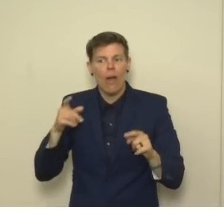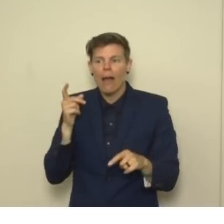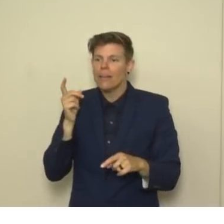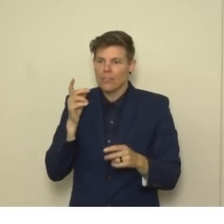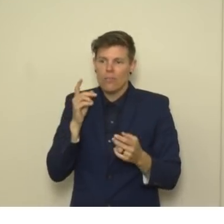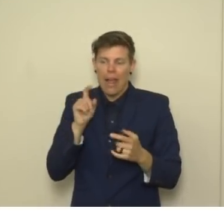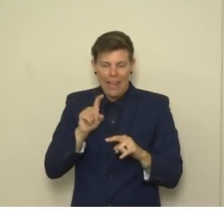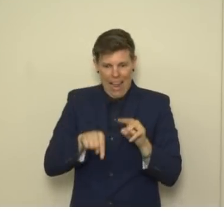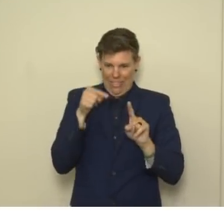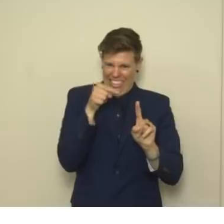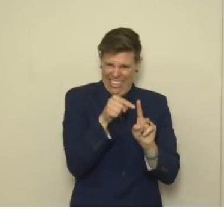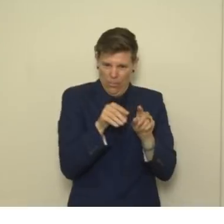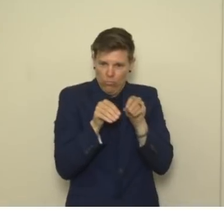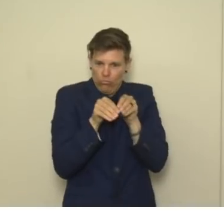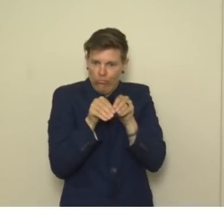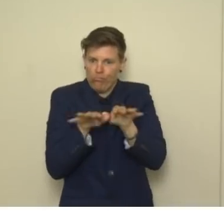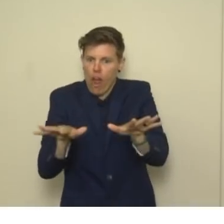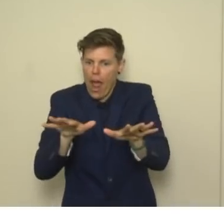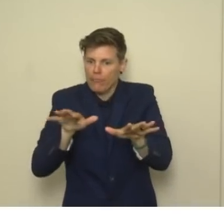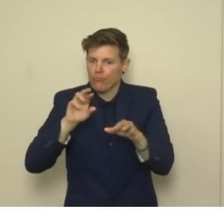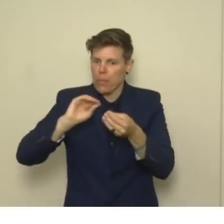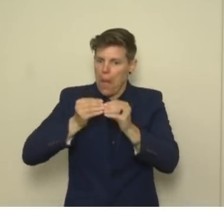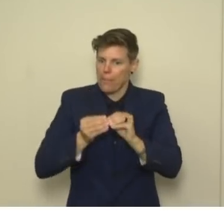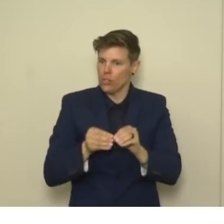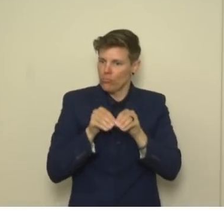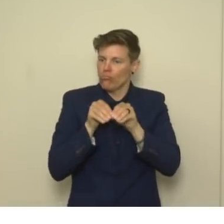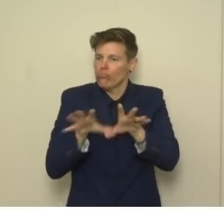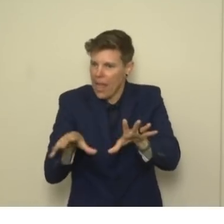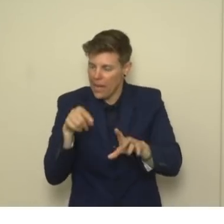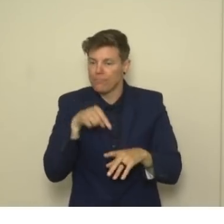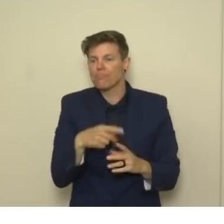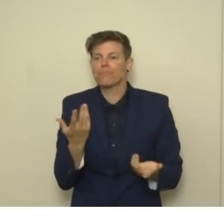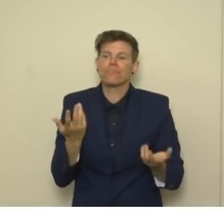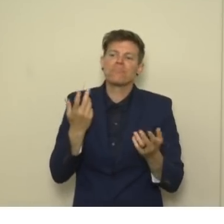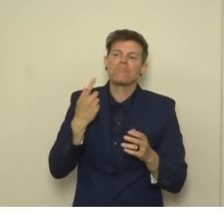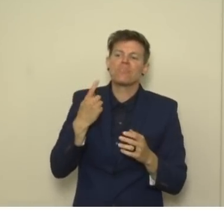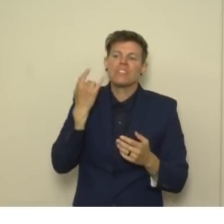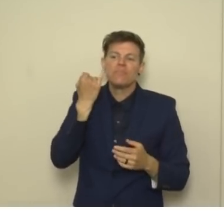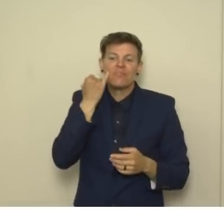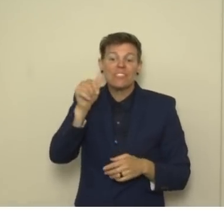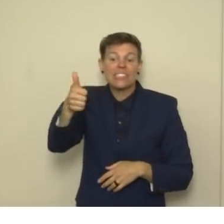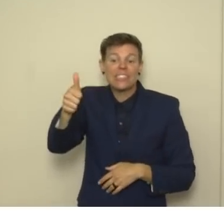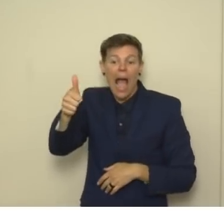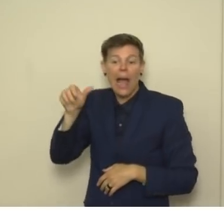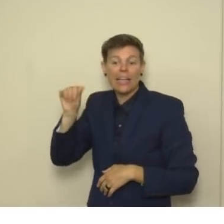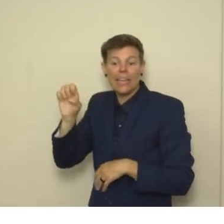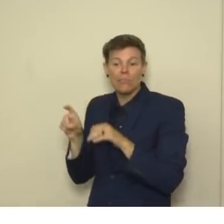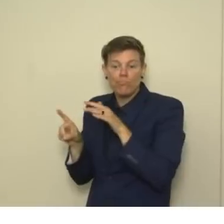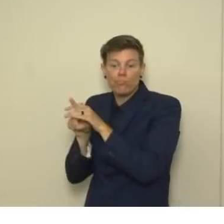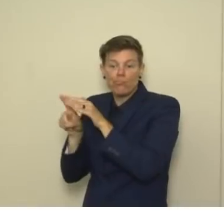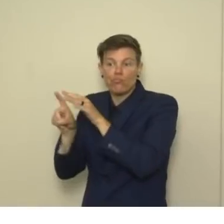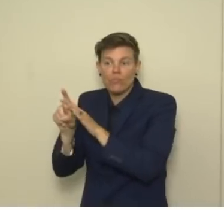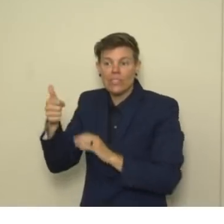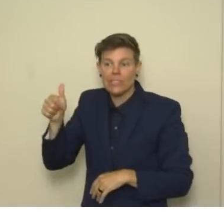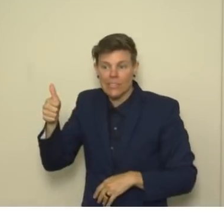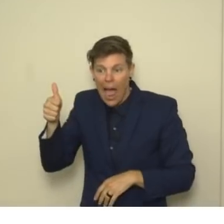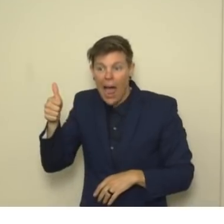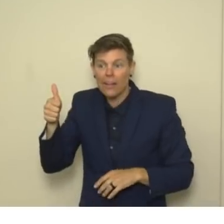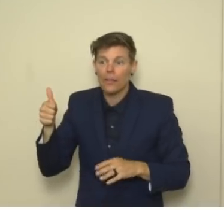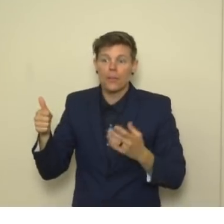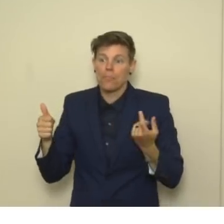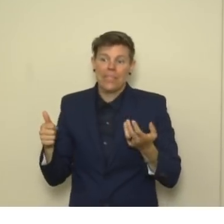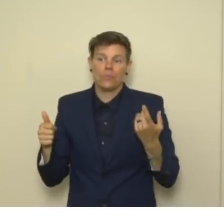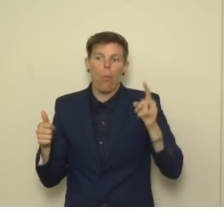had 10 cases in a row per day for 10 days or 10,000. So it tells you about transmission and whether it's growing or